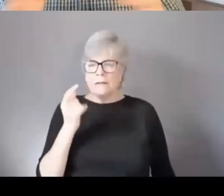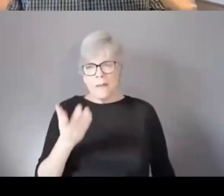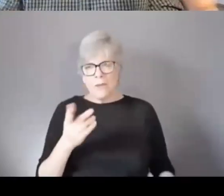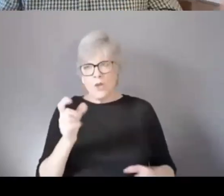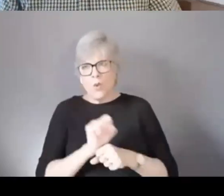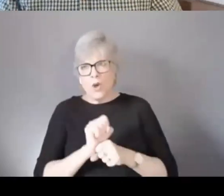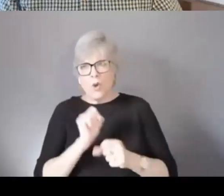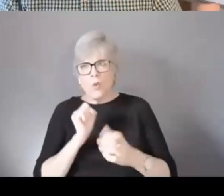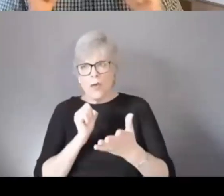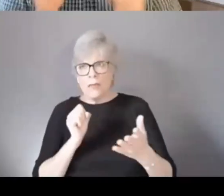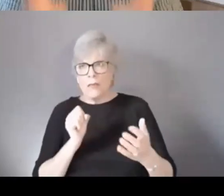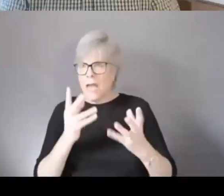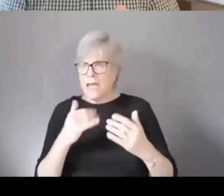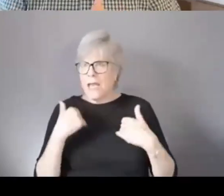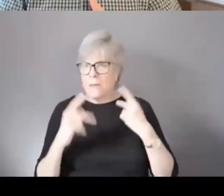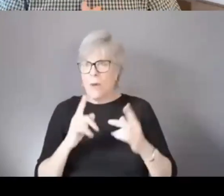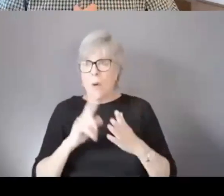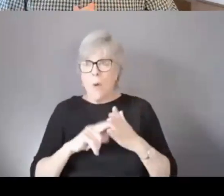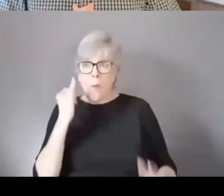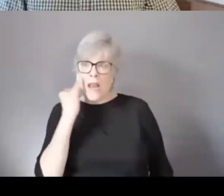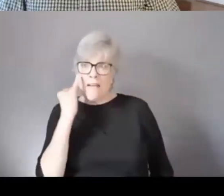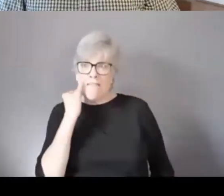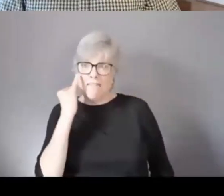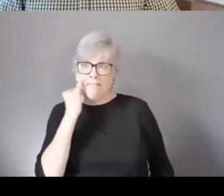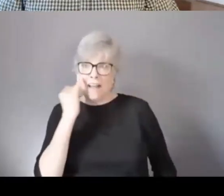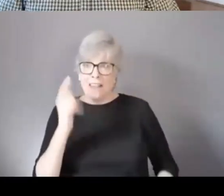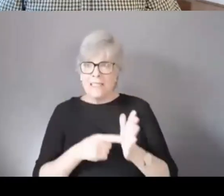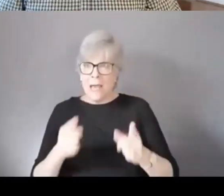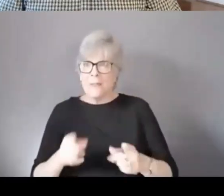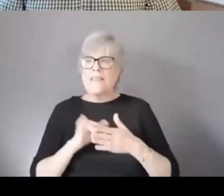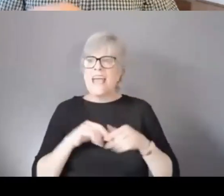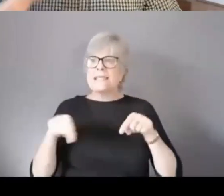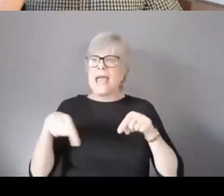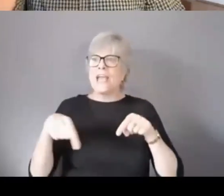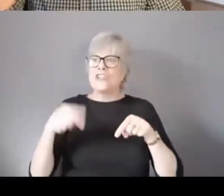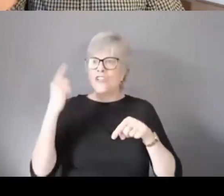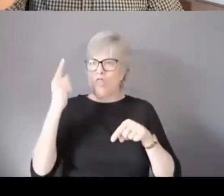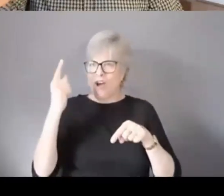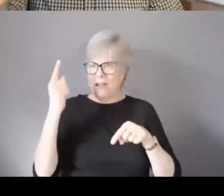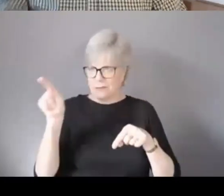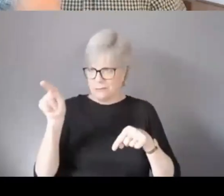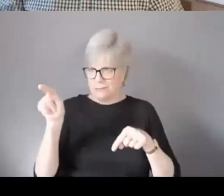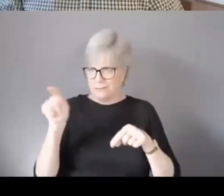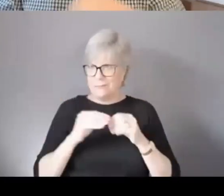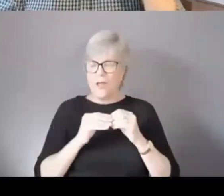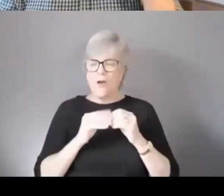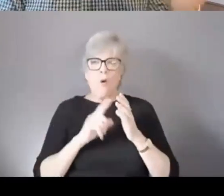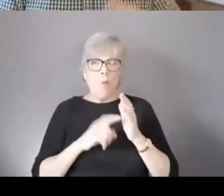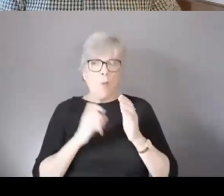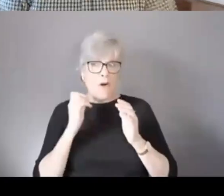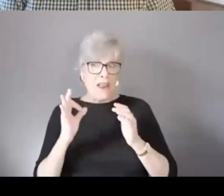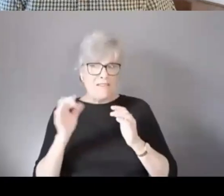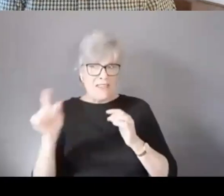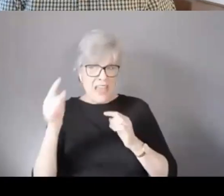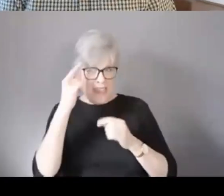they're like, oh, but what if this happens? That's an anxious thought. Or what if someone thinks this about me? Or what if